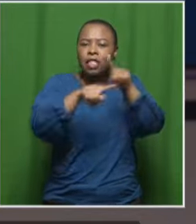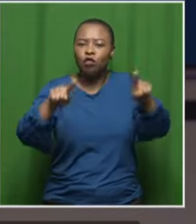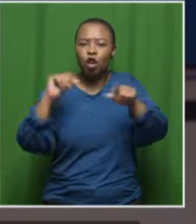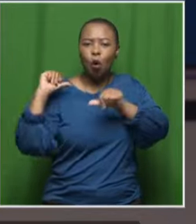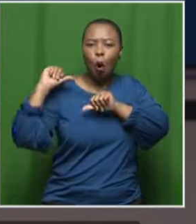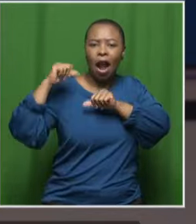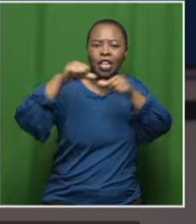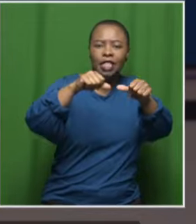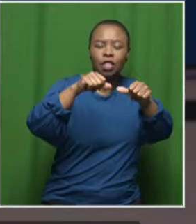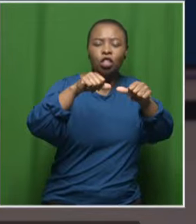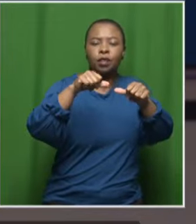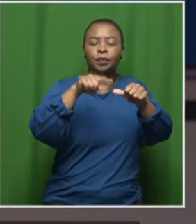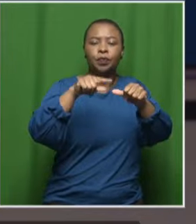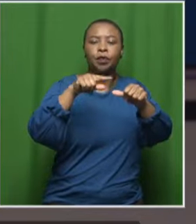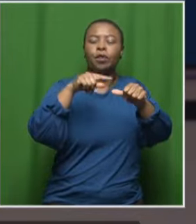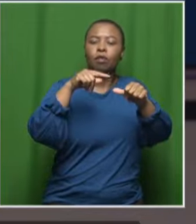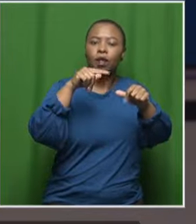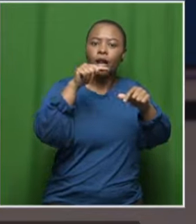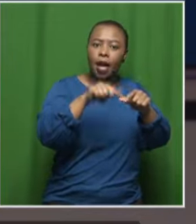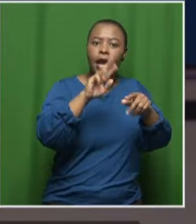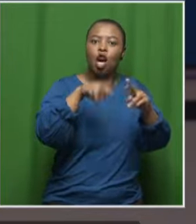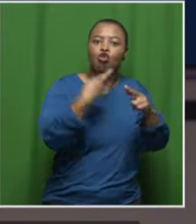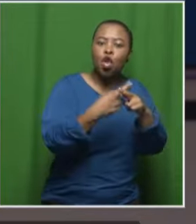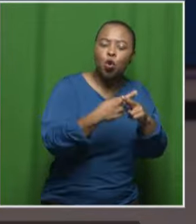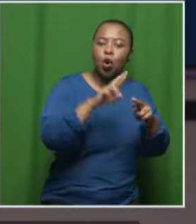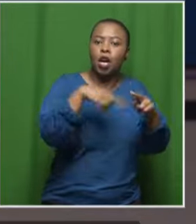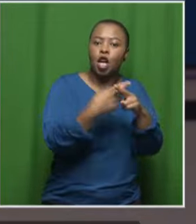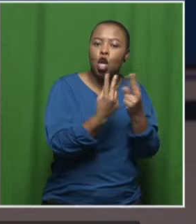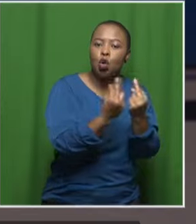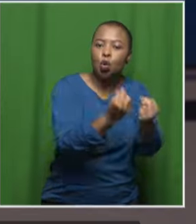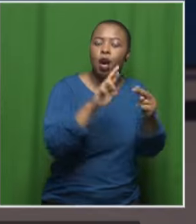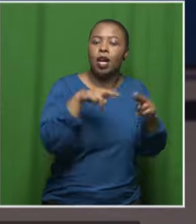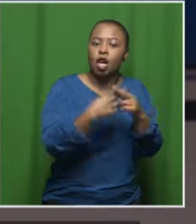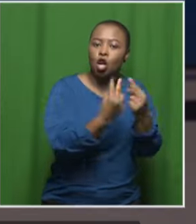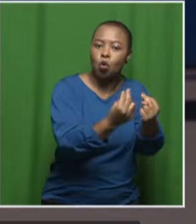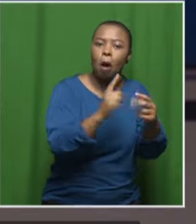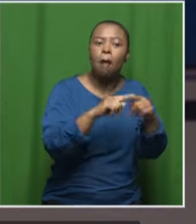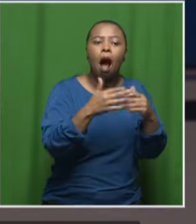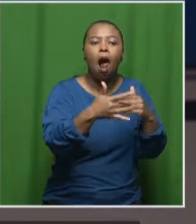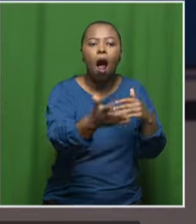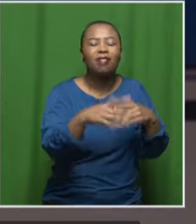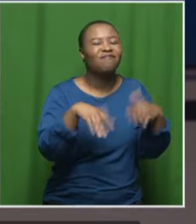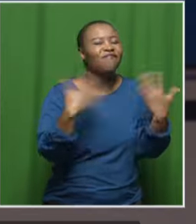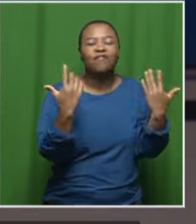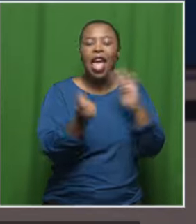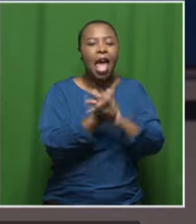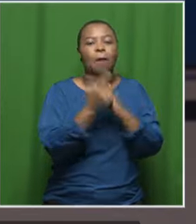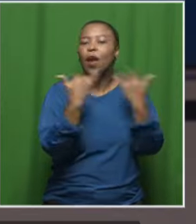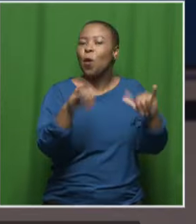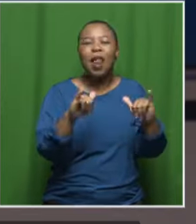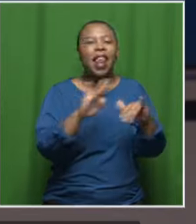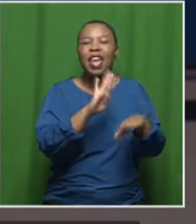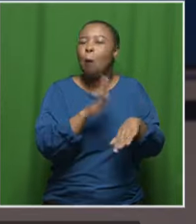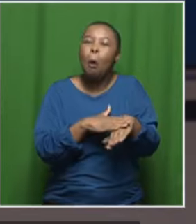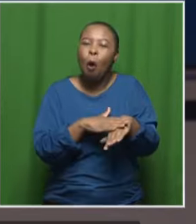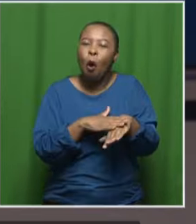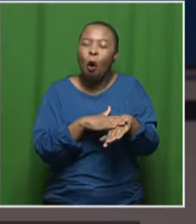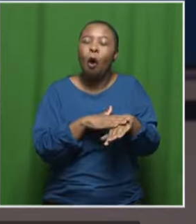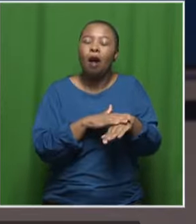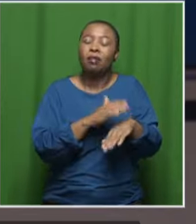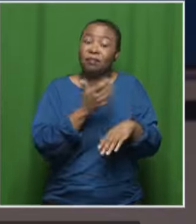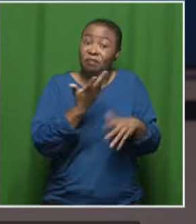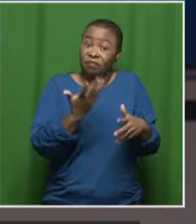movement kept on being renewed. Unfortunately, that doesn't happen anymore. In fact, those of us who were there at the